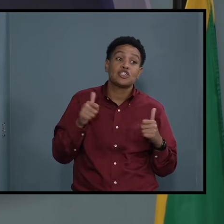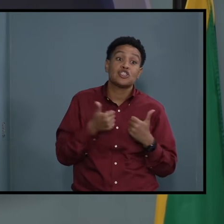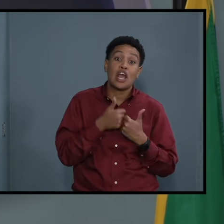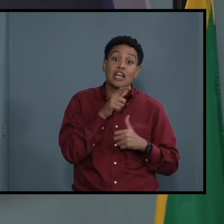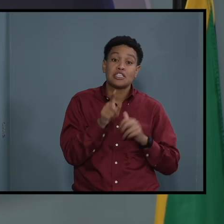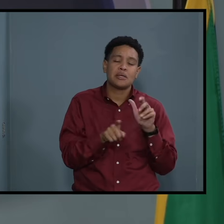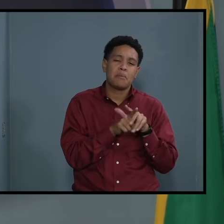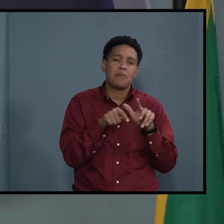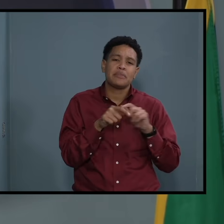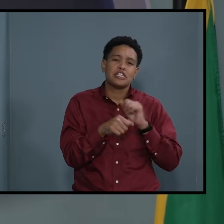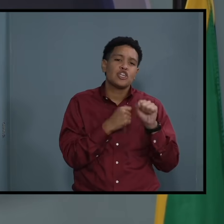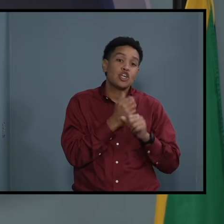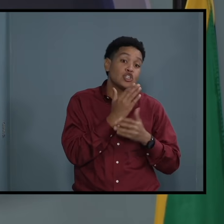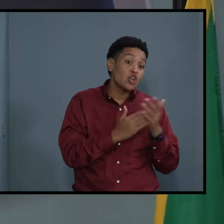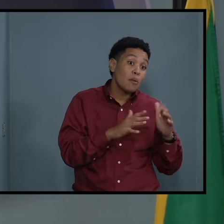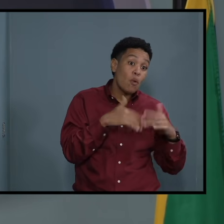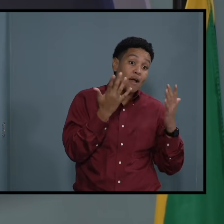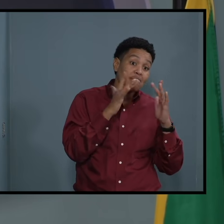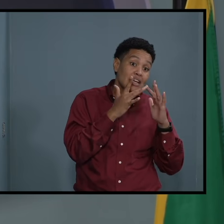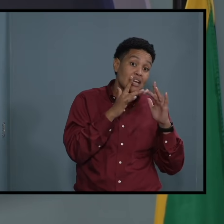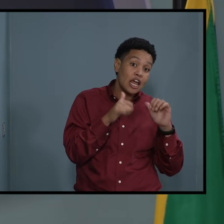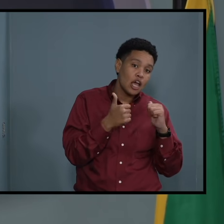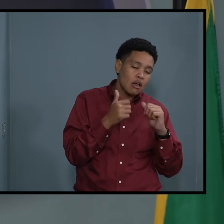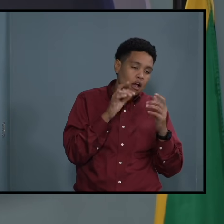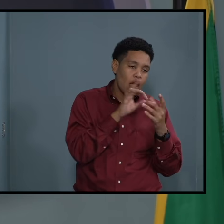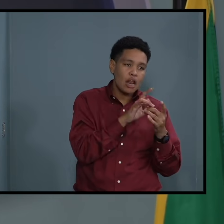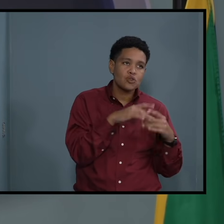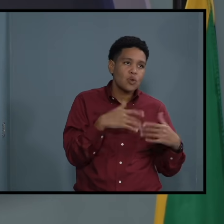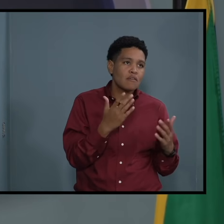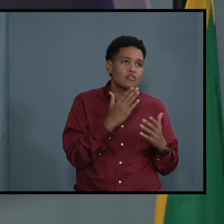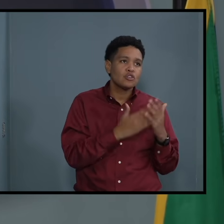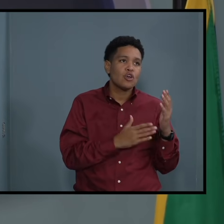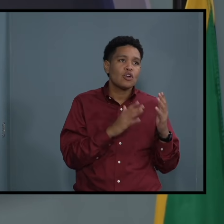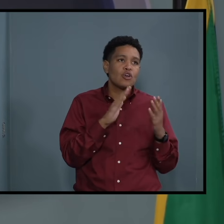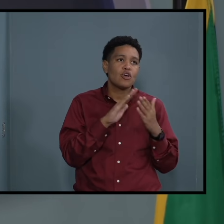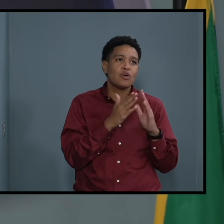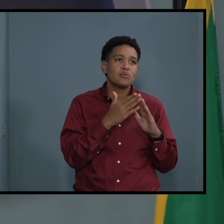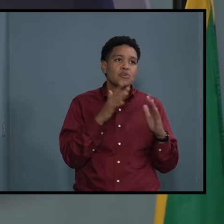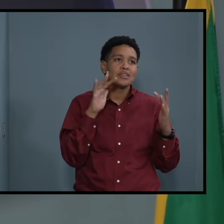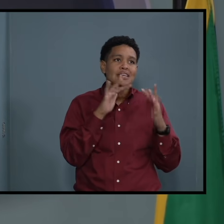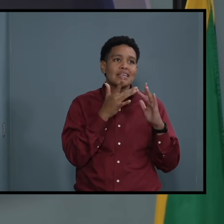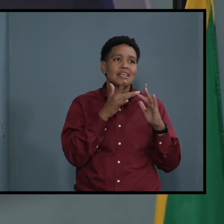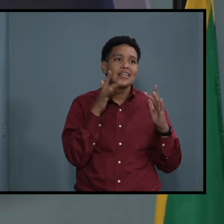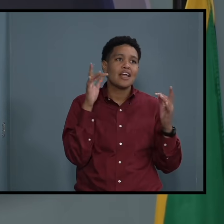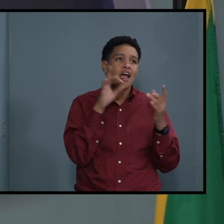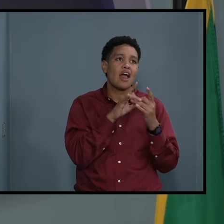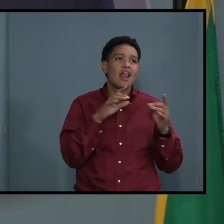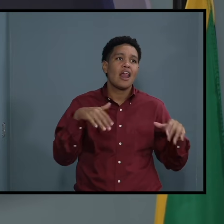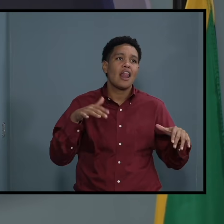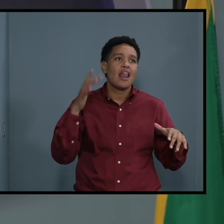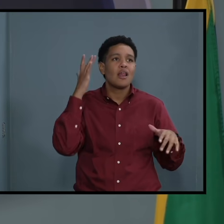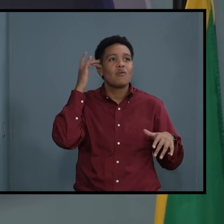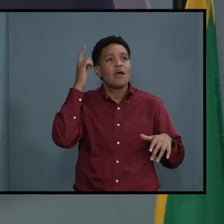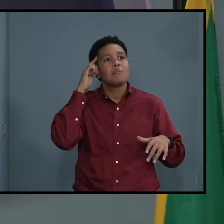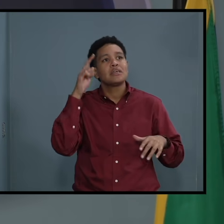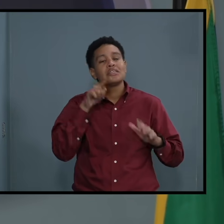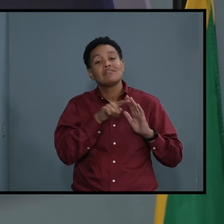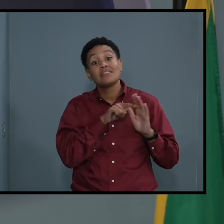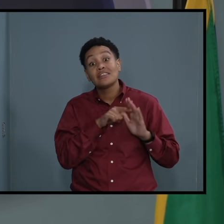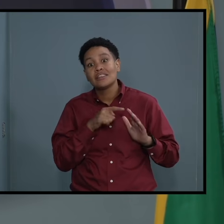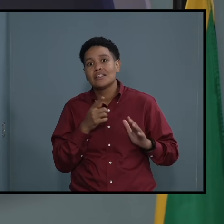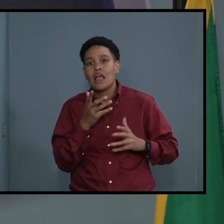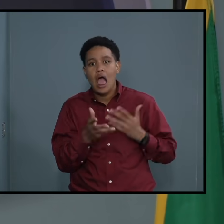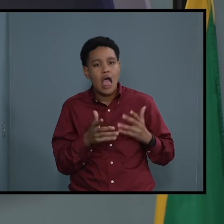year. Some didn't have internet connection in communities that are not served. So because of the disadvantage that they